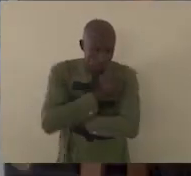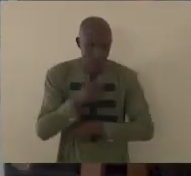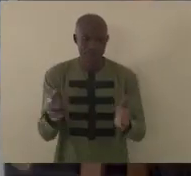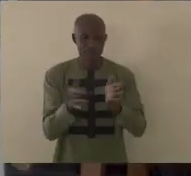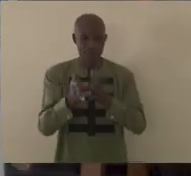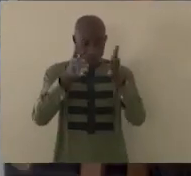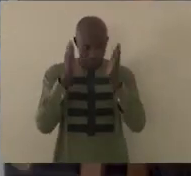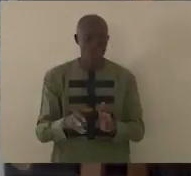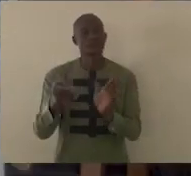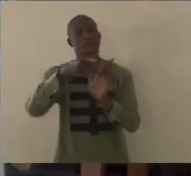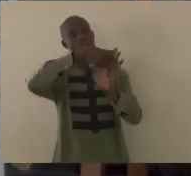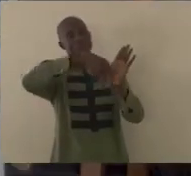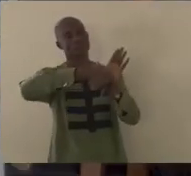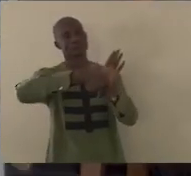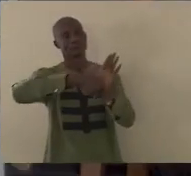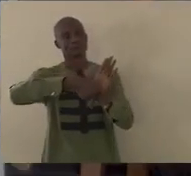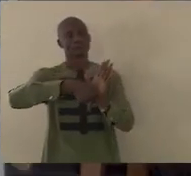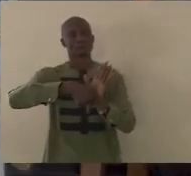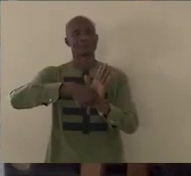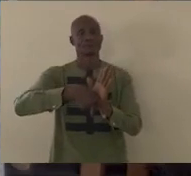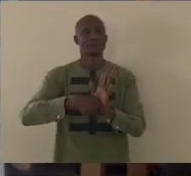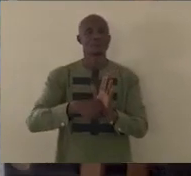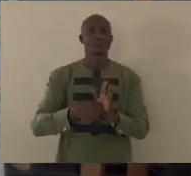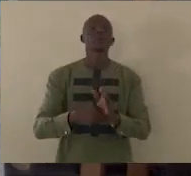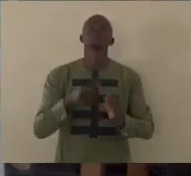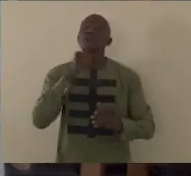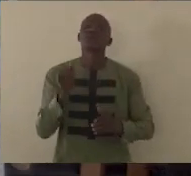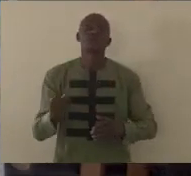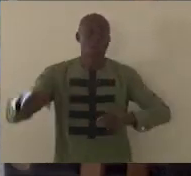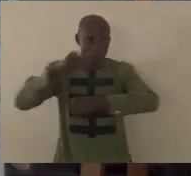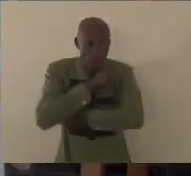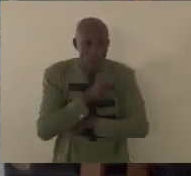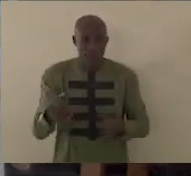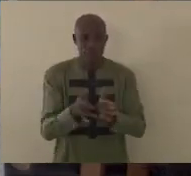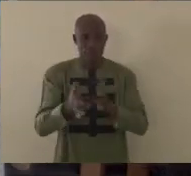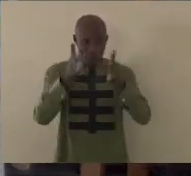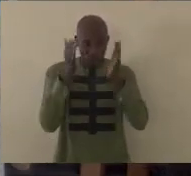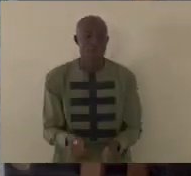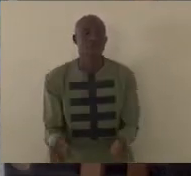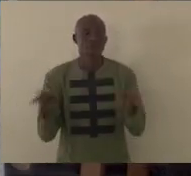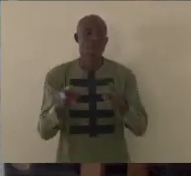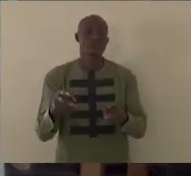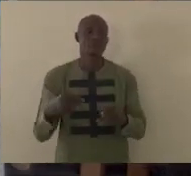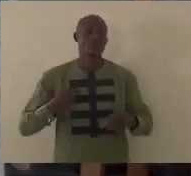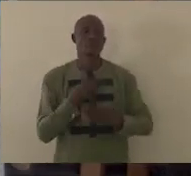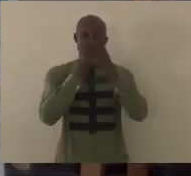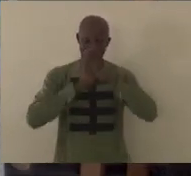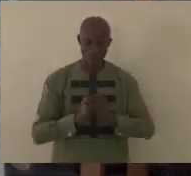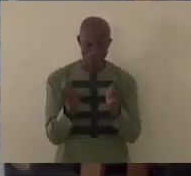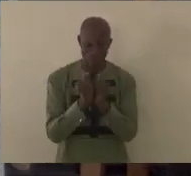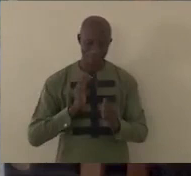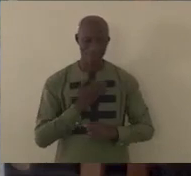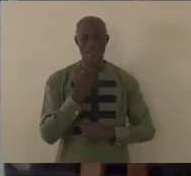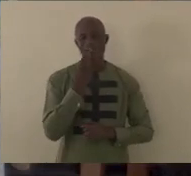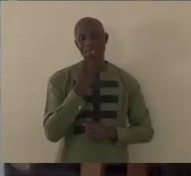the Christian ethos. We have not embraced Christian values. Yes, Father. We are worshiping with our lips, but our hearts